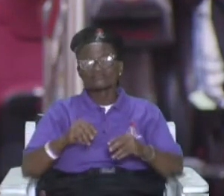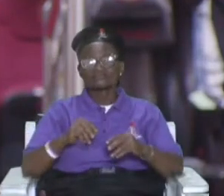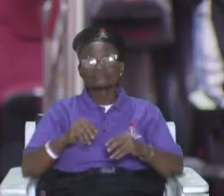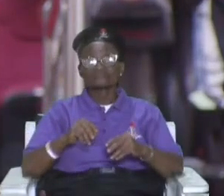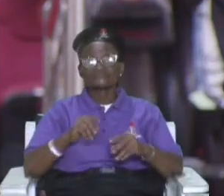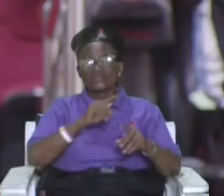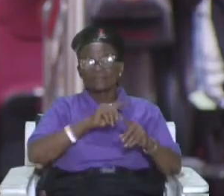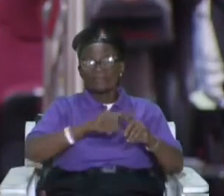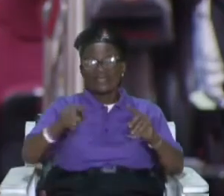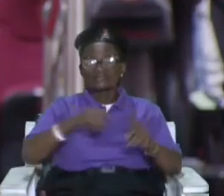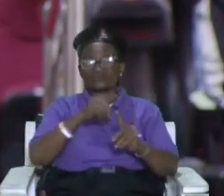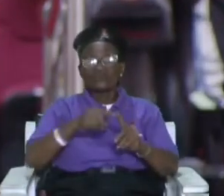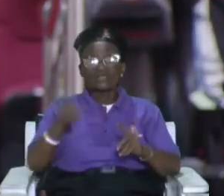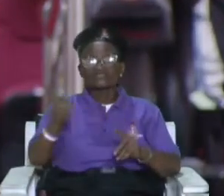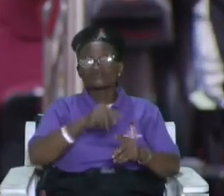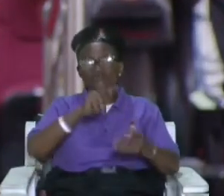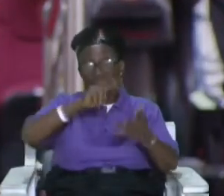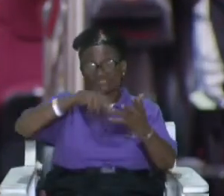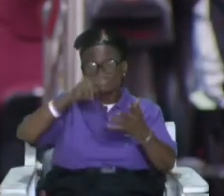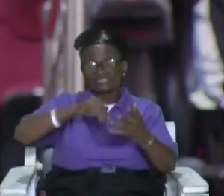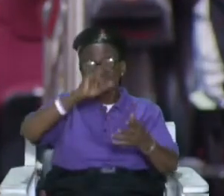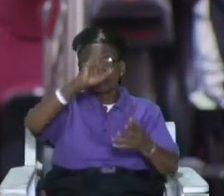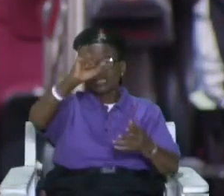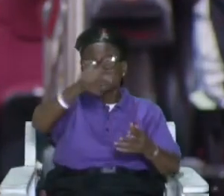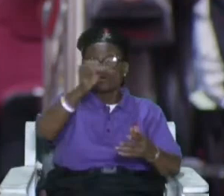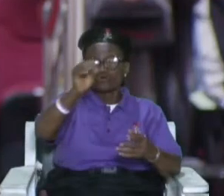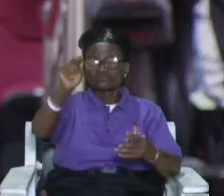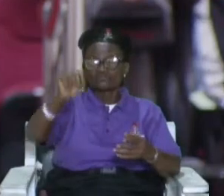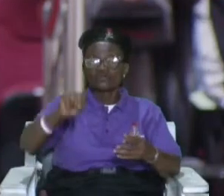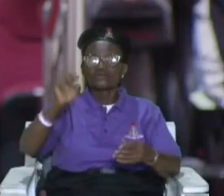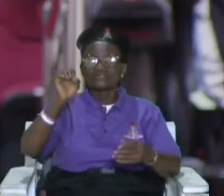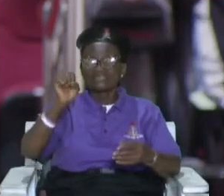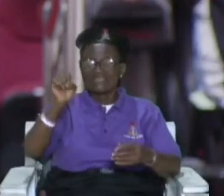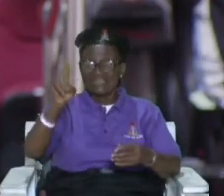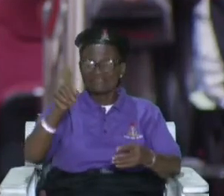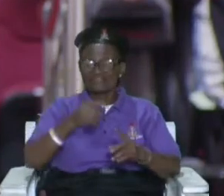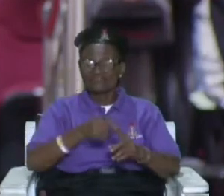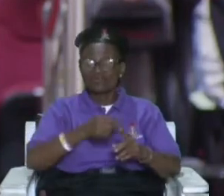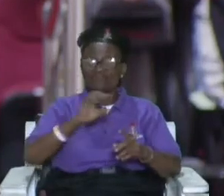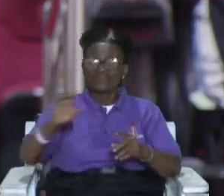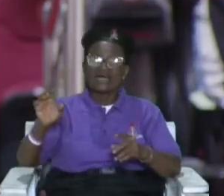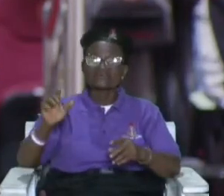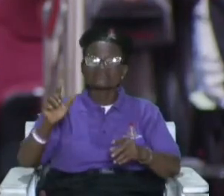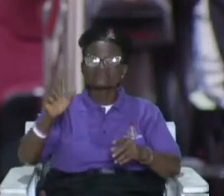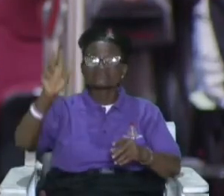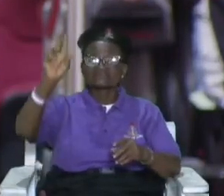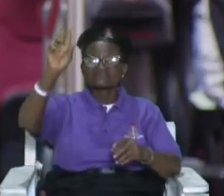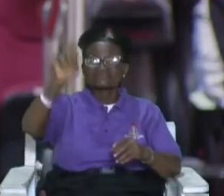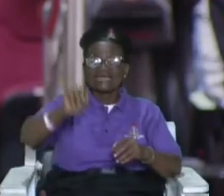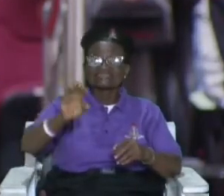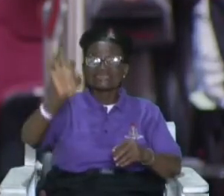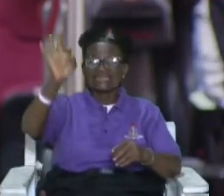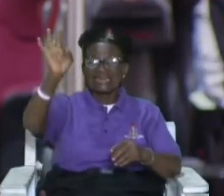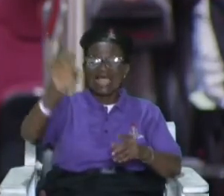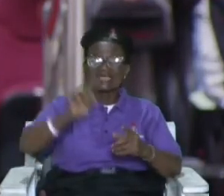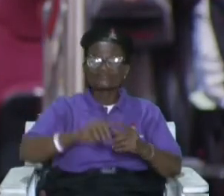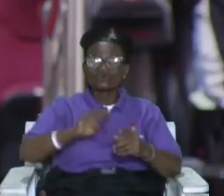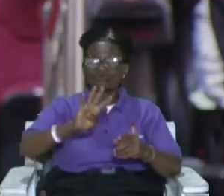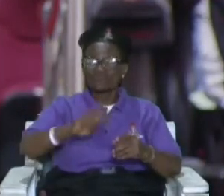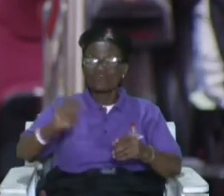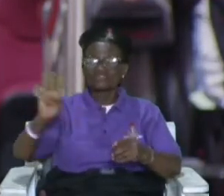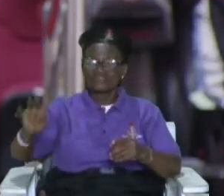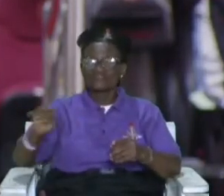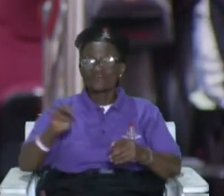But when you read John 11, from verse 39 to 44, John 11, 39 to